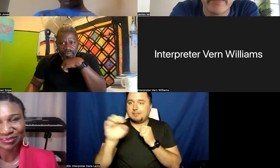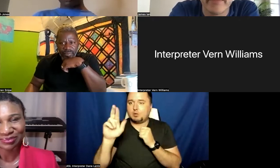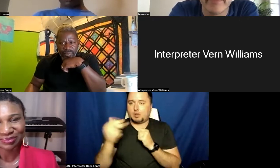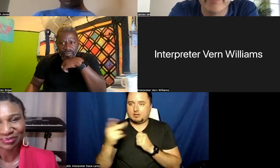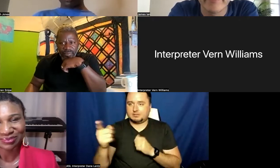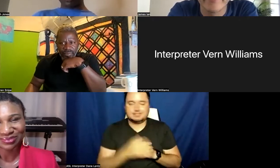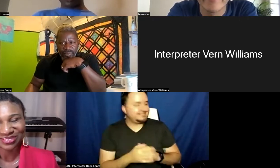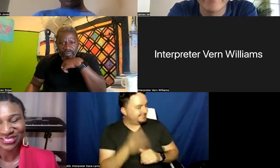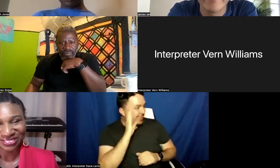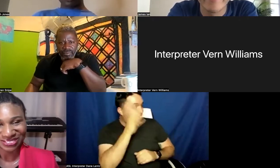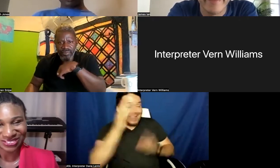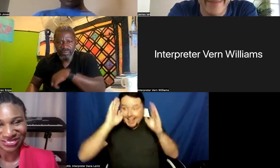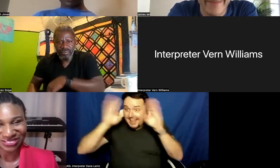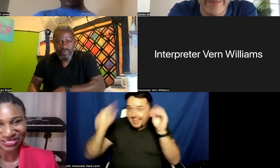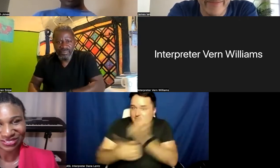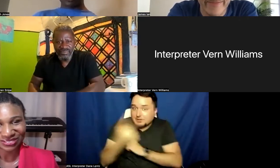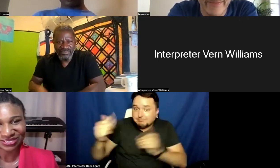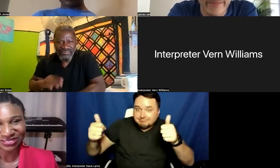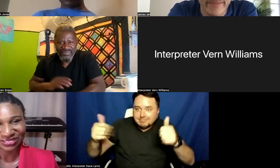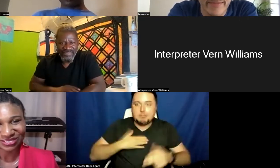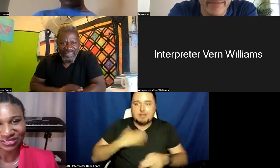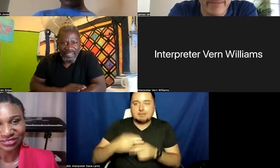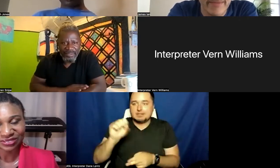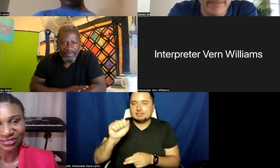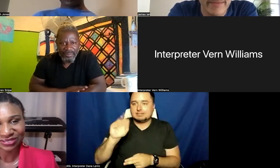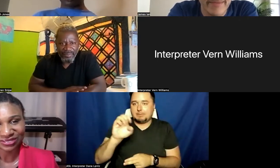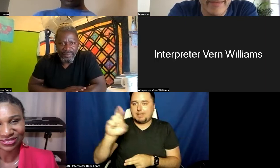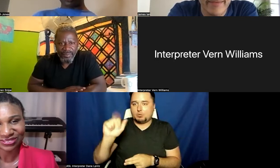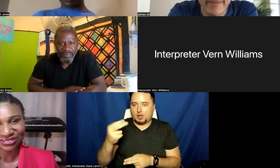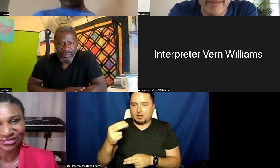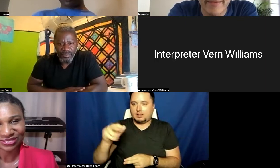On me. Hi, how you doing, everyone? My name is Sabeerah Najee.